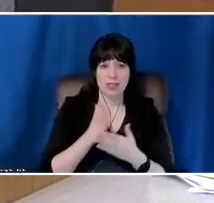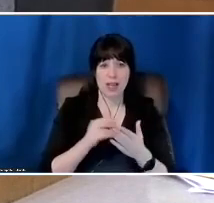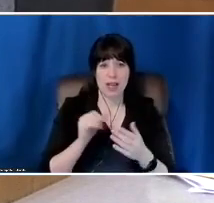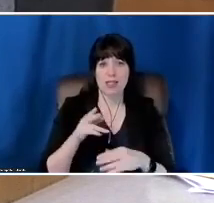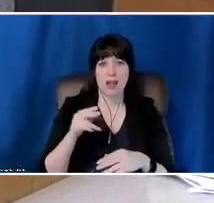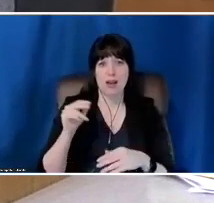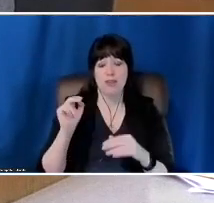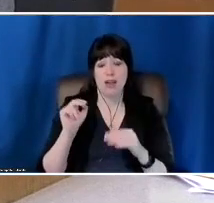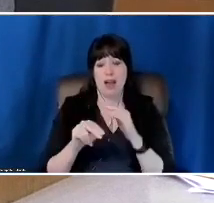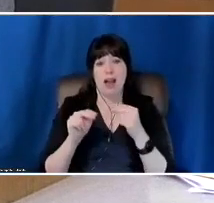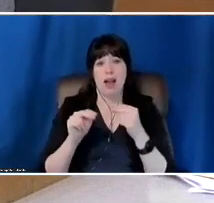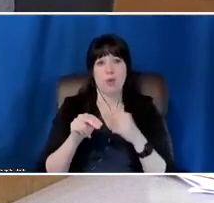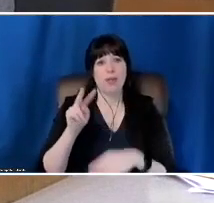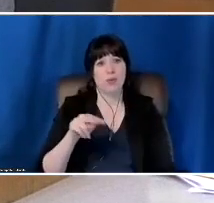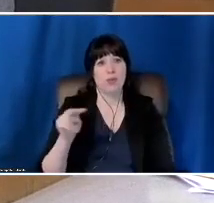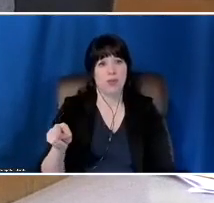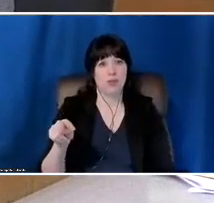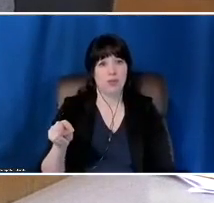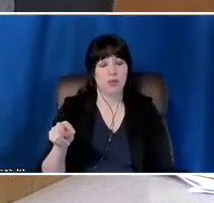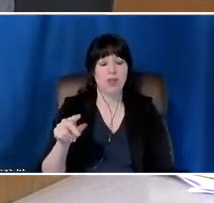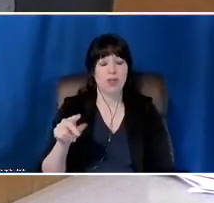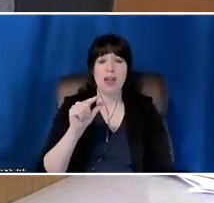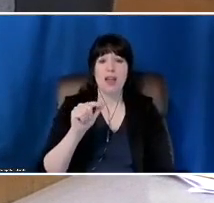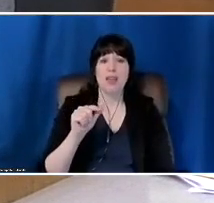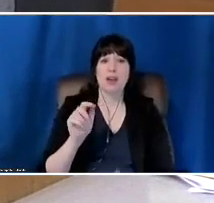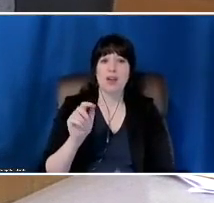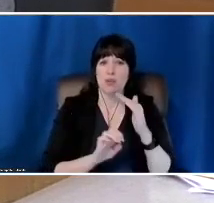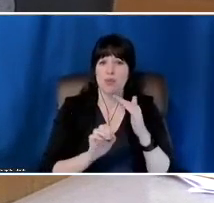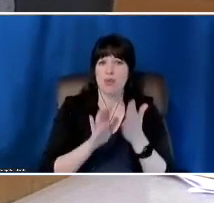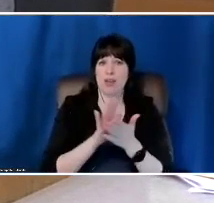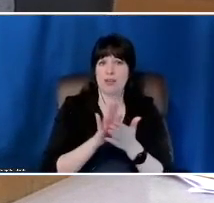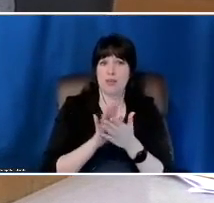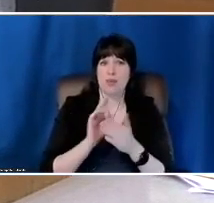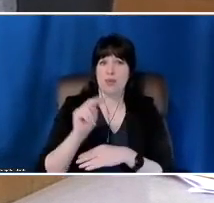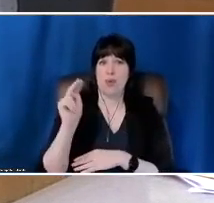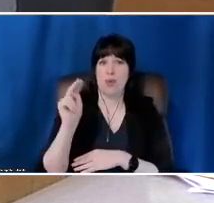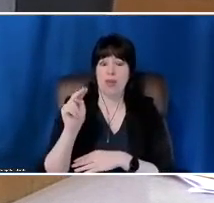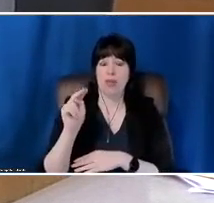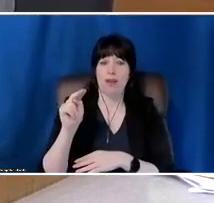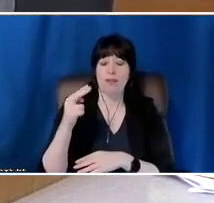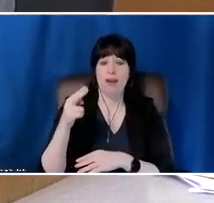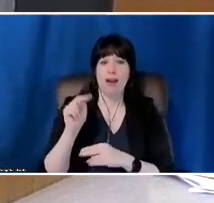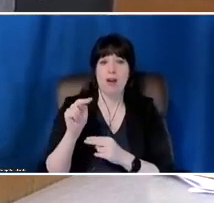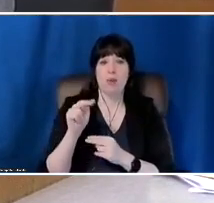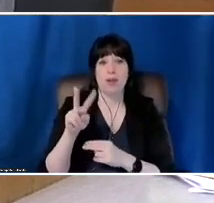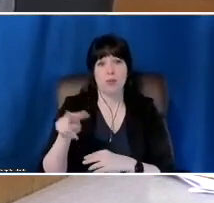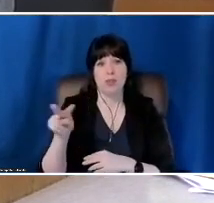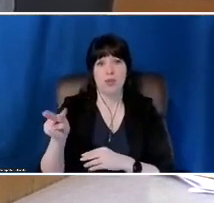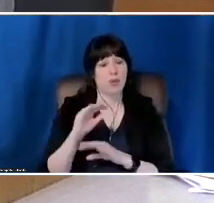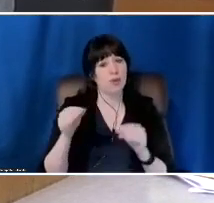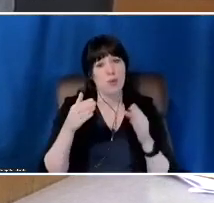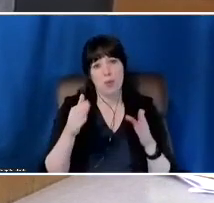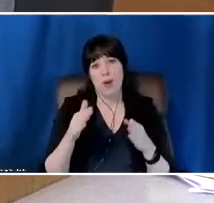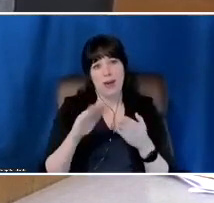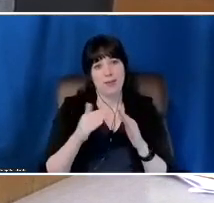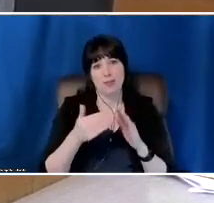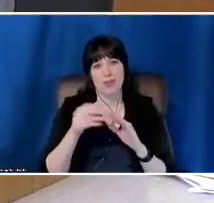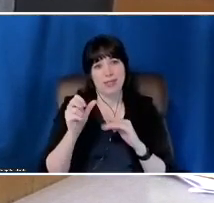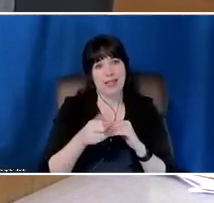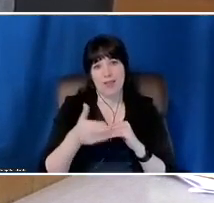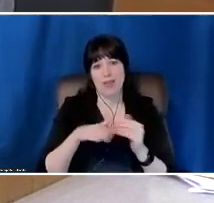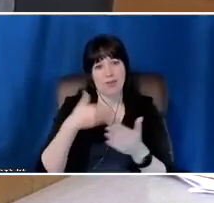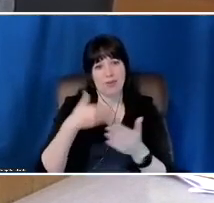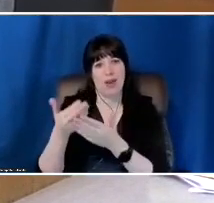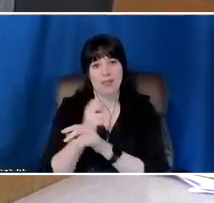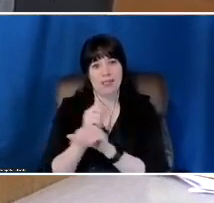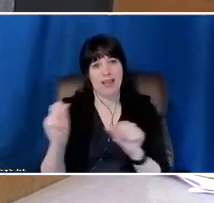22. There's a grade school just north of Highway 22, and there's no way for the community that's south of there to get there safely. They either have